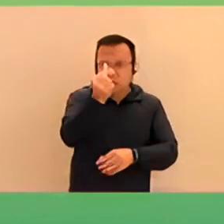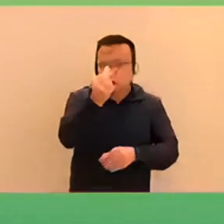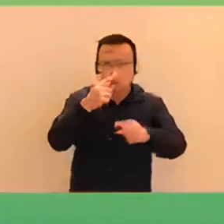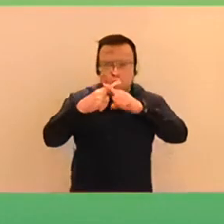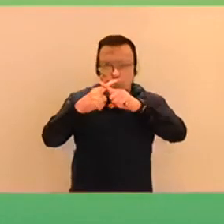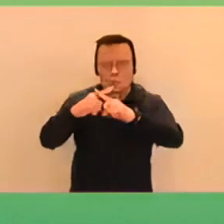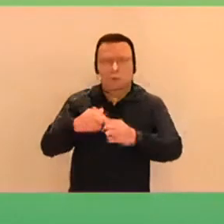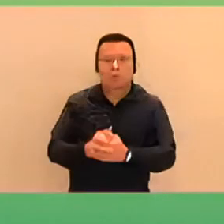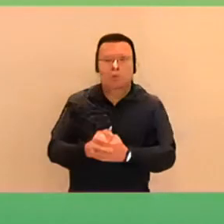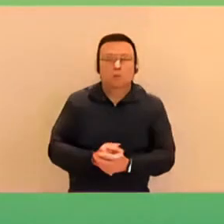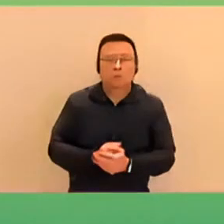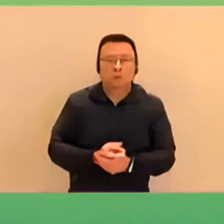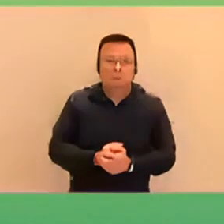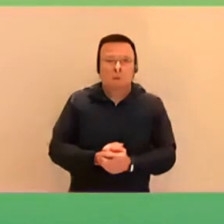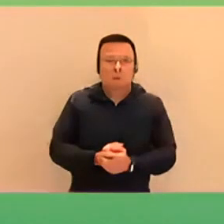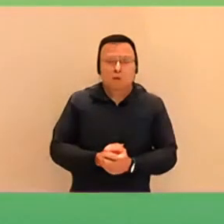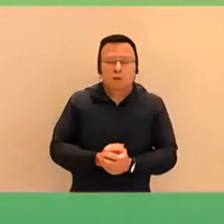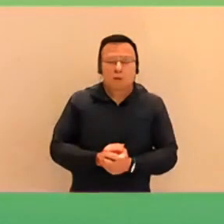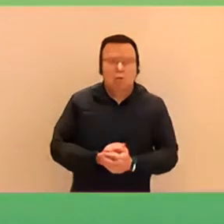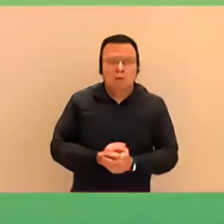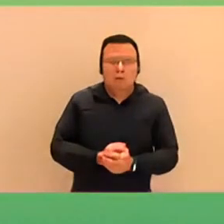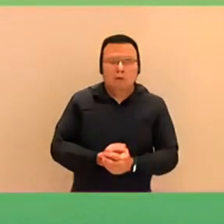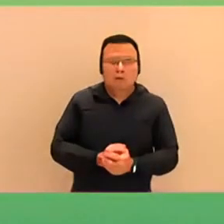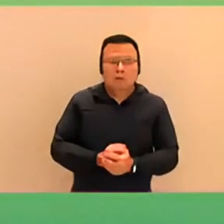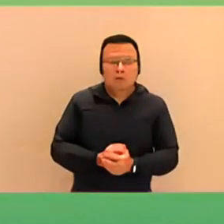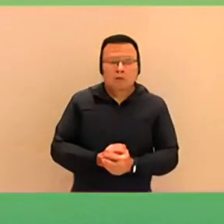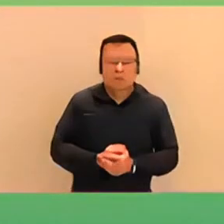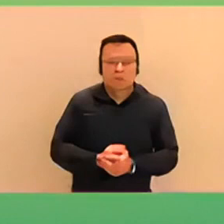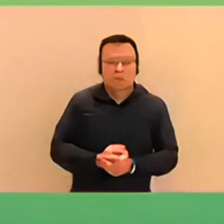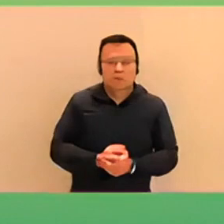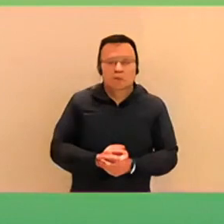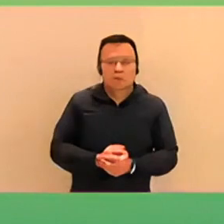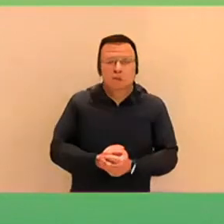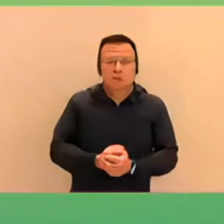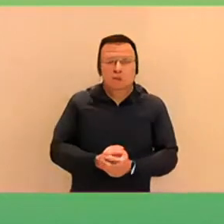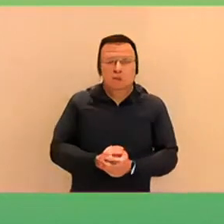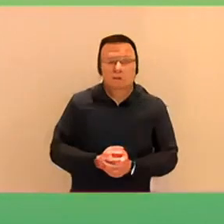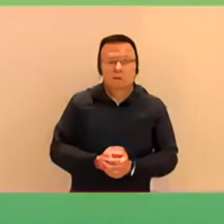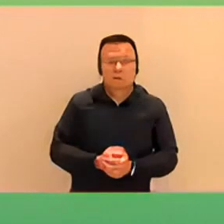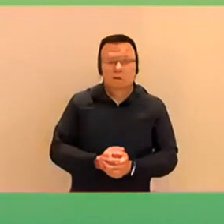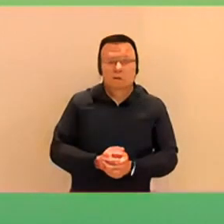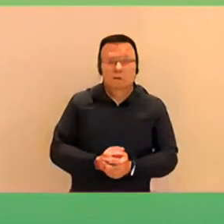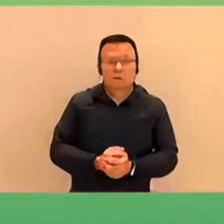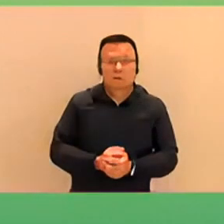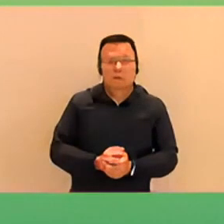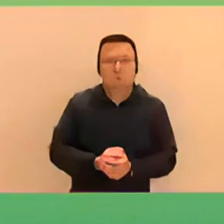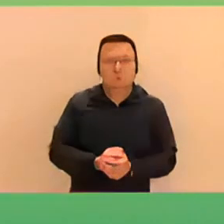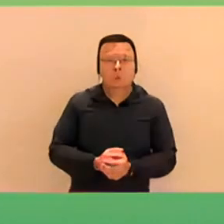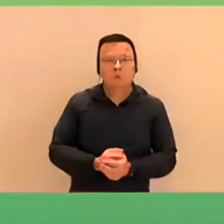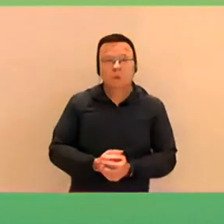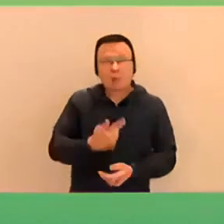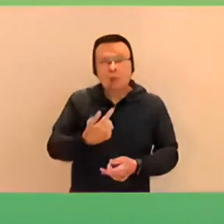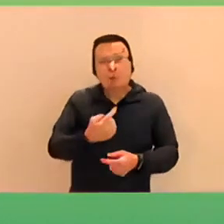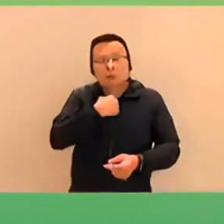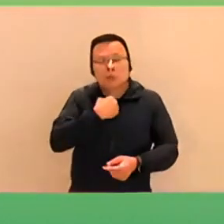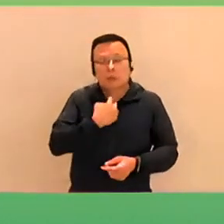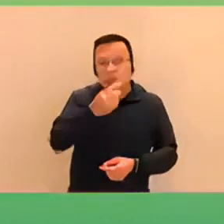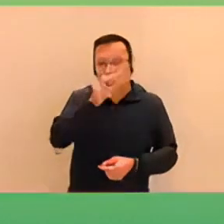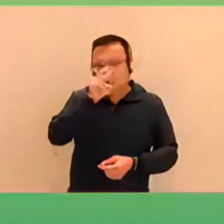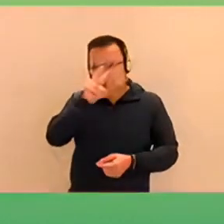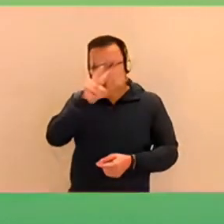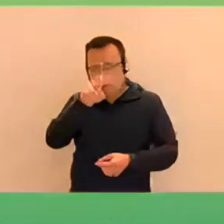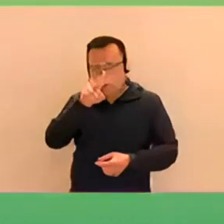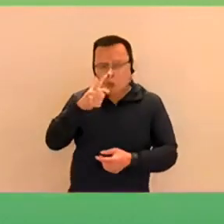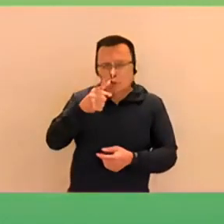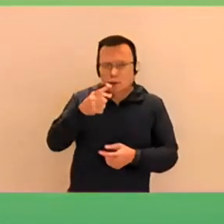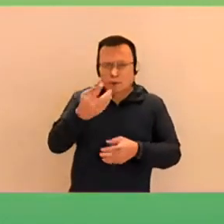we should not only blind our eyes with the outlooking, but we do need to go detail. So we install a lot of things,